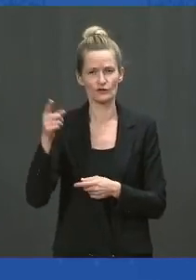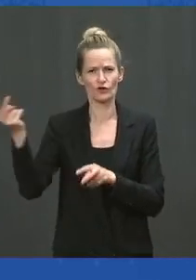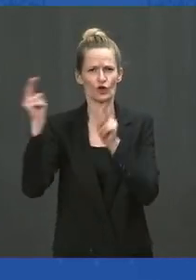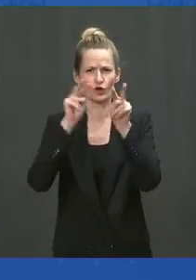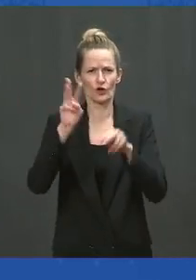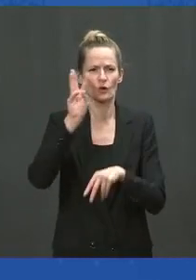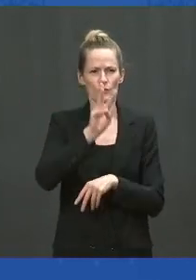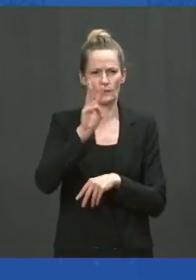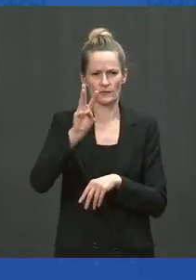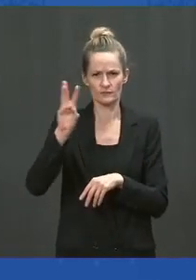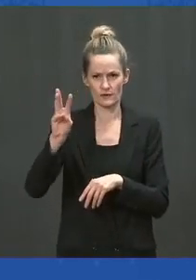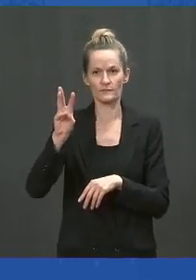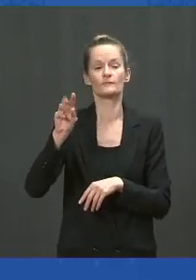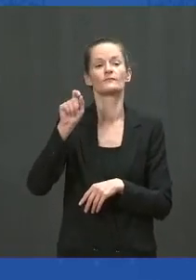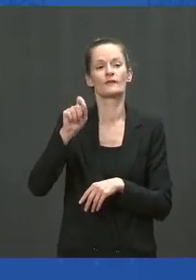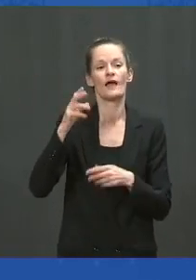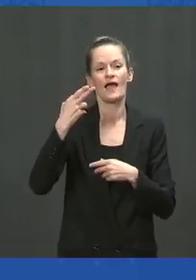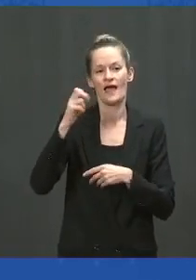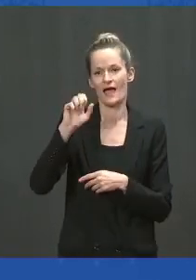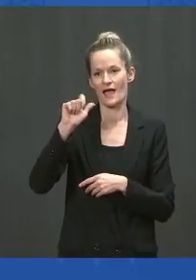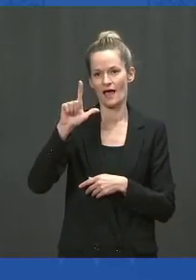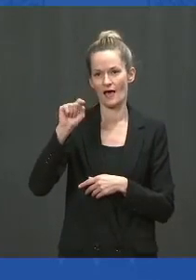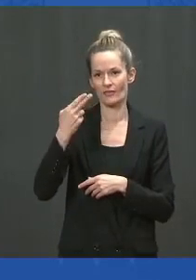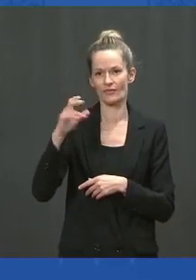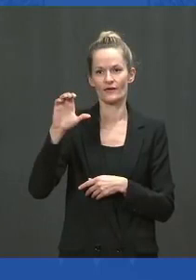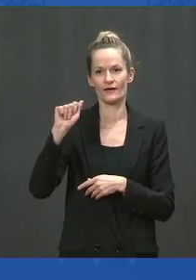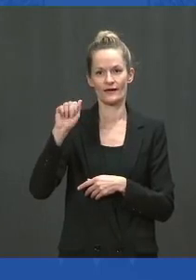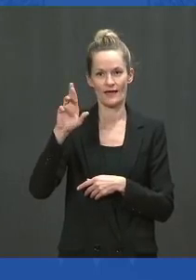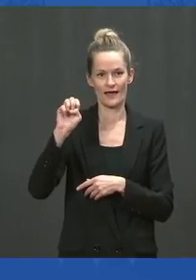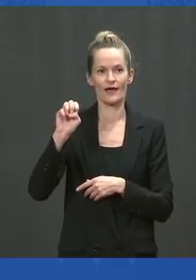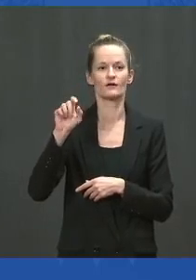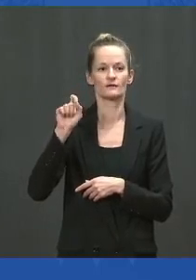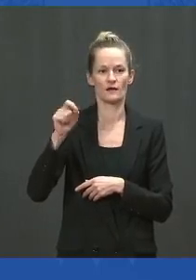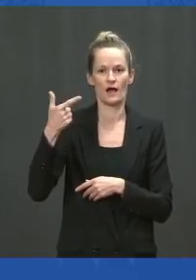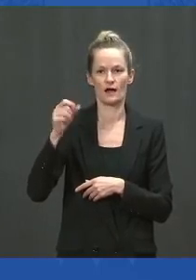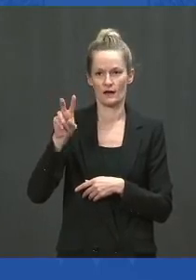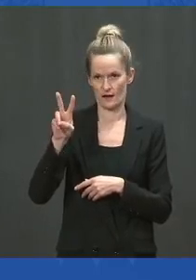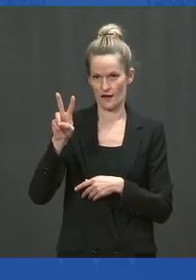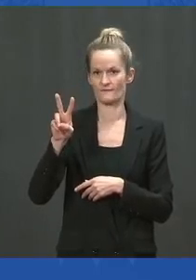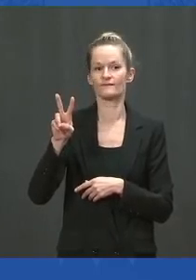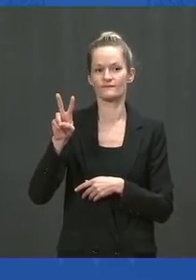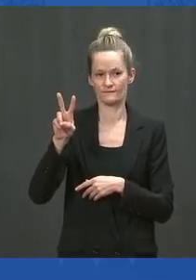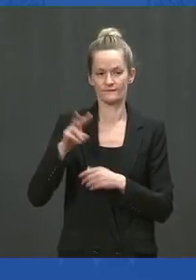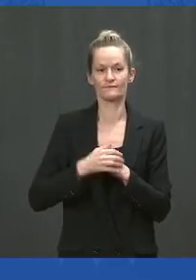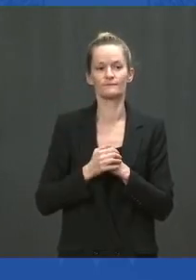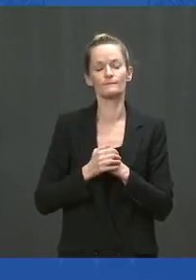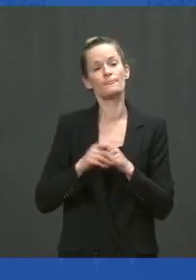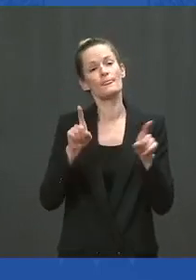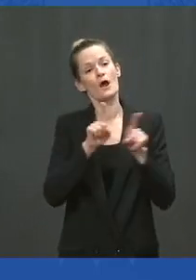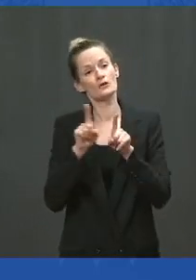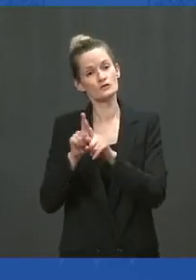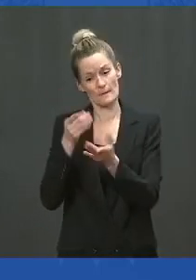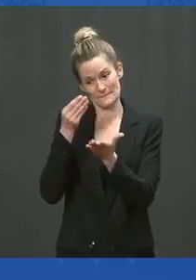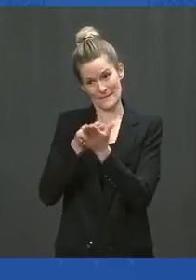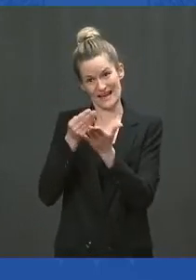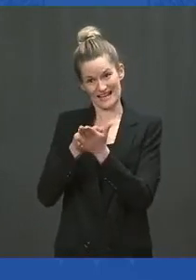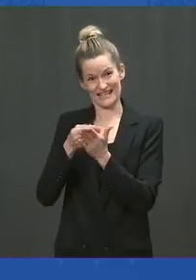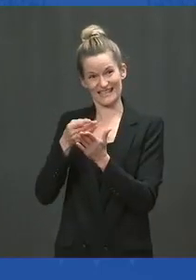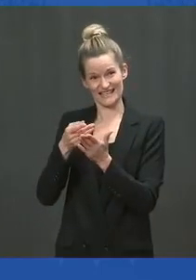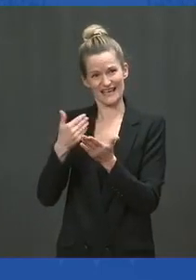sixth, we're going to lower the prices on everything from prescription drugs to hearing aids by allowing businesses to